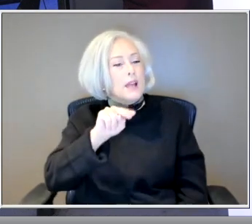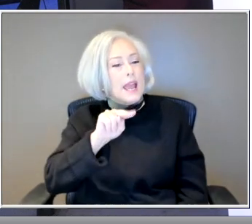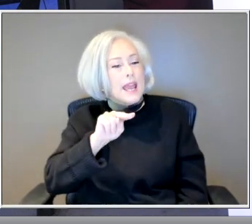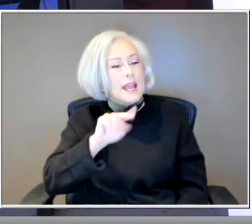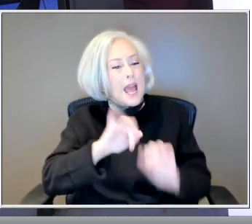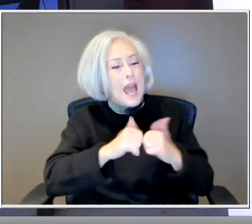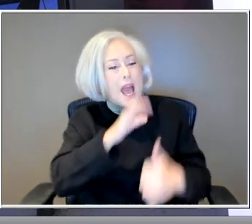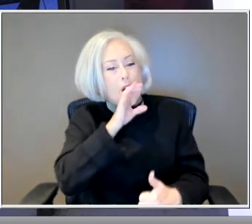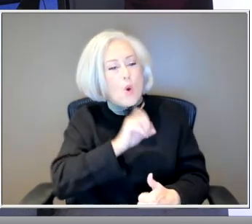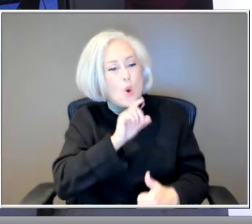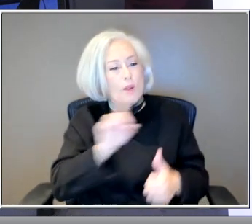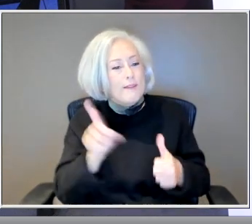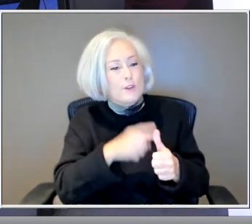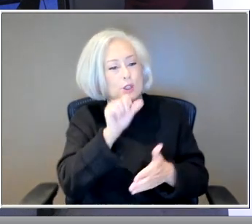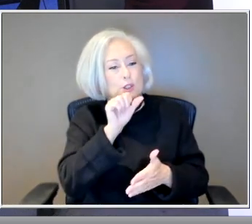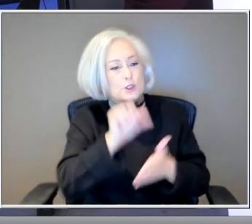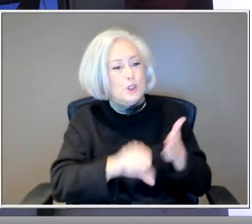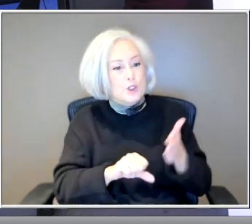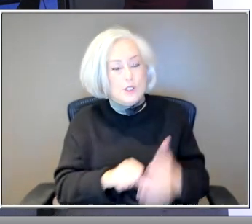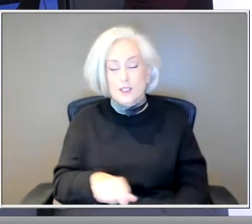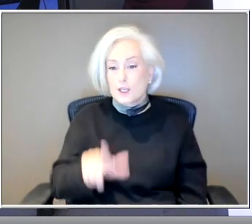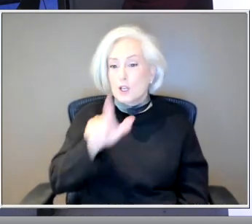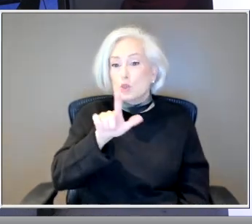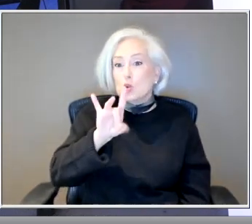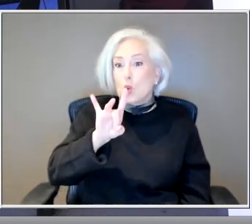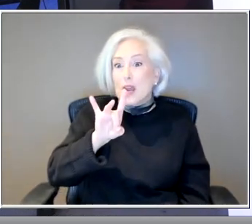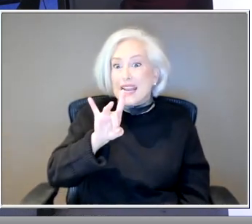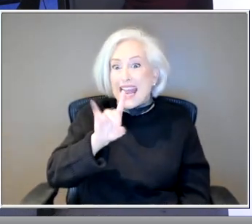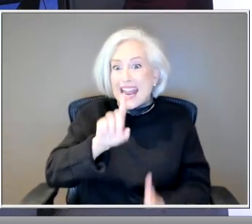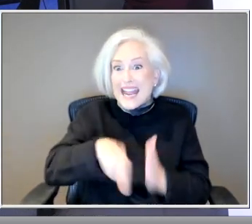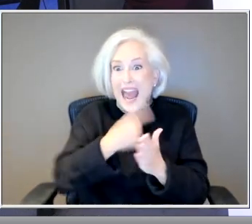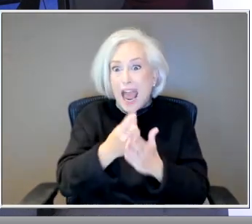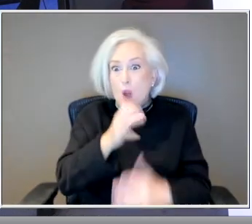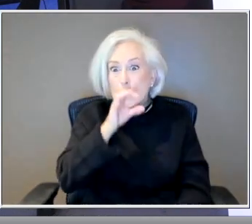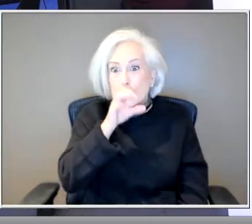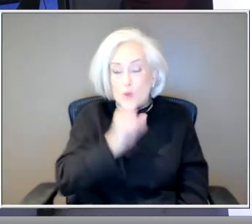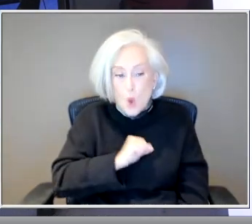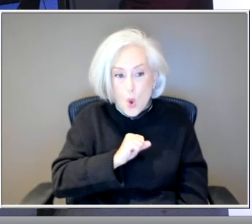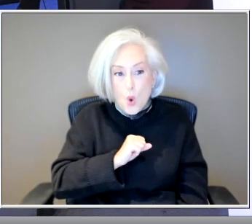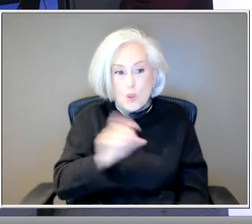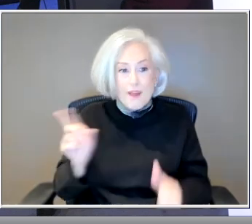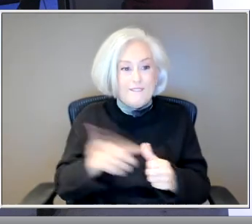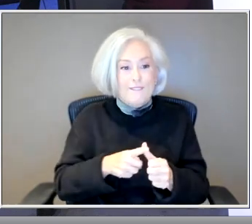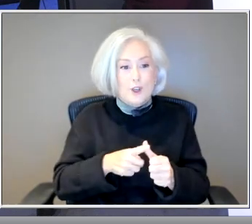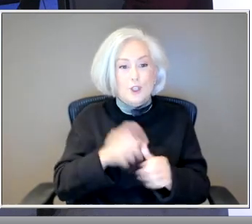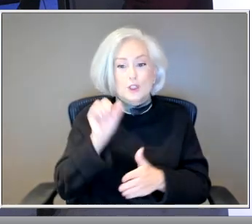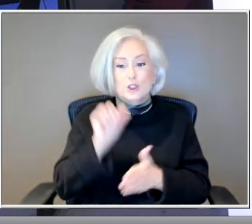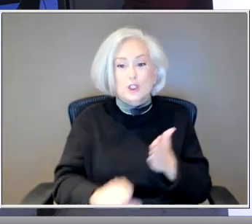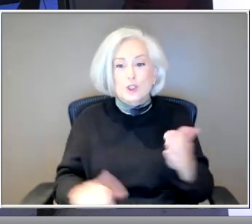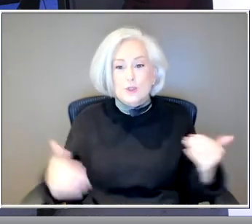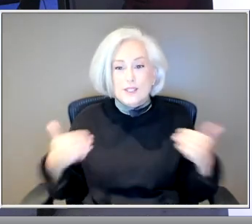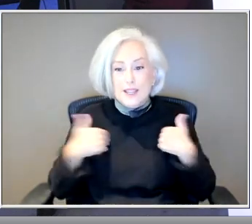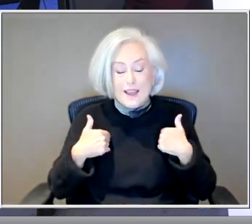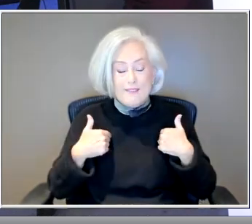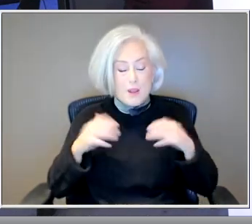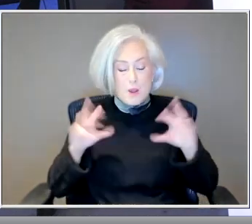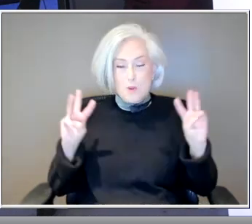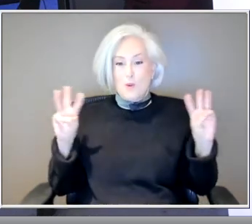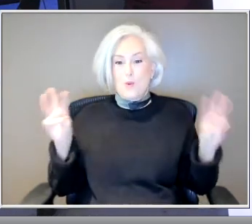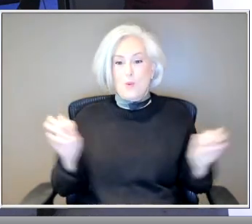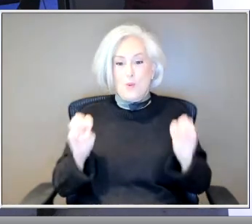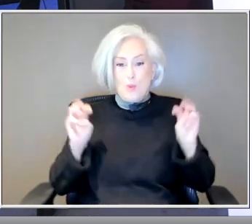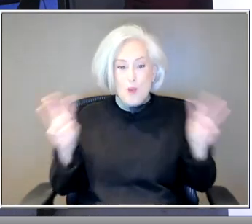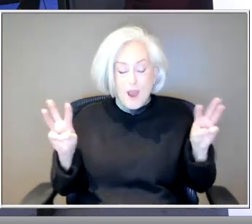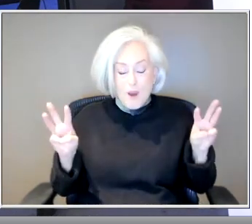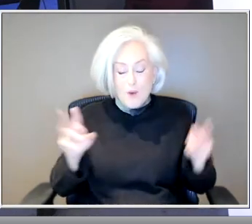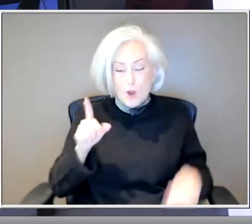surgery? 28 hours. 28 hours, wow. Yeah. So, did your parents know you were going to have heart